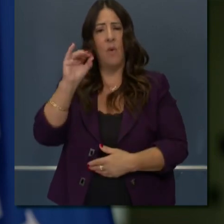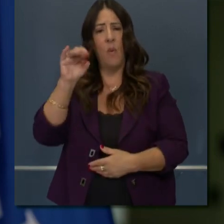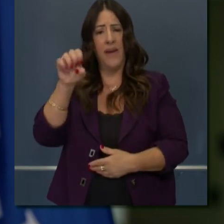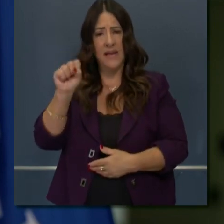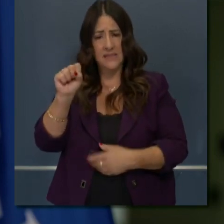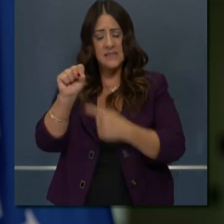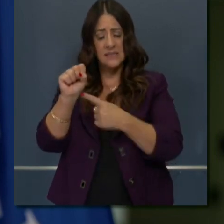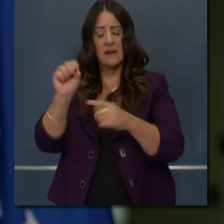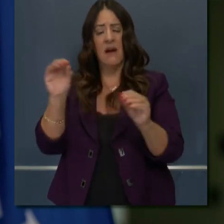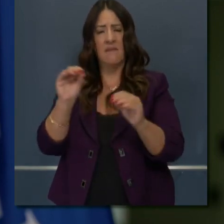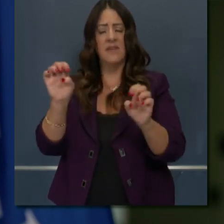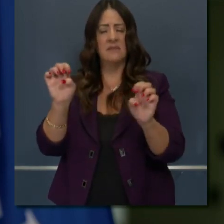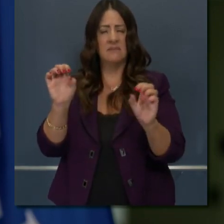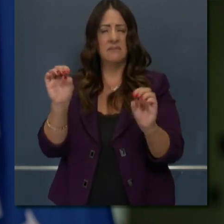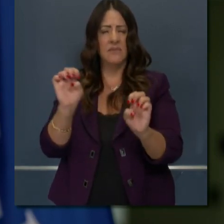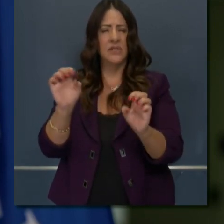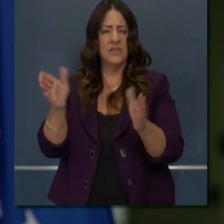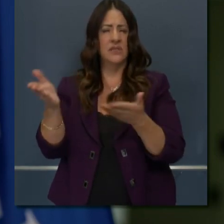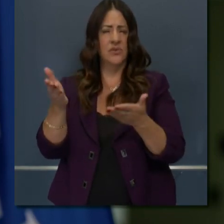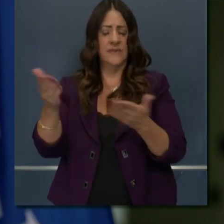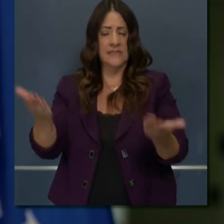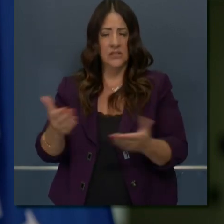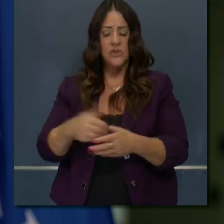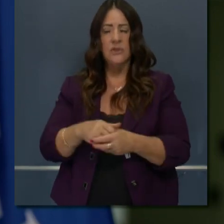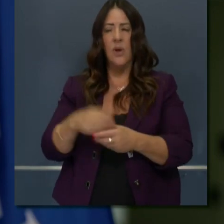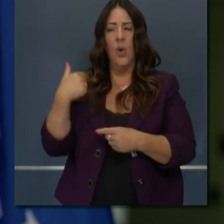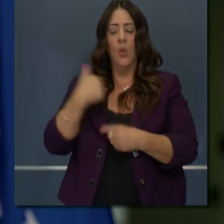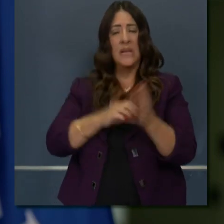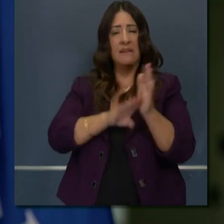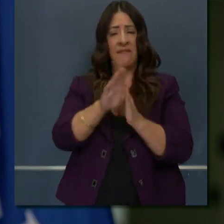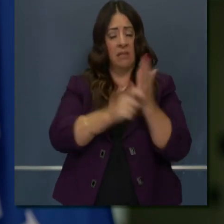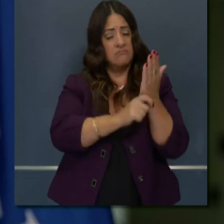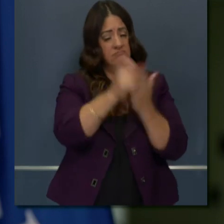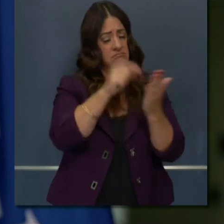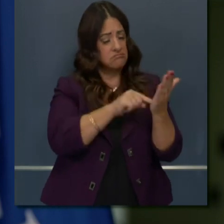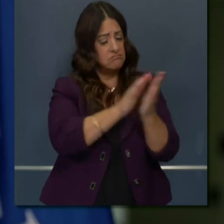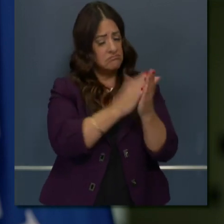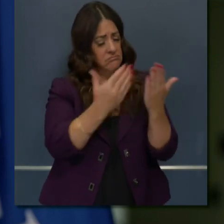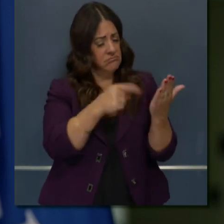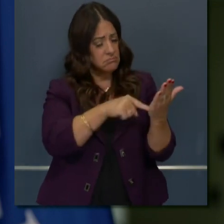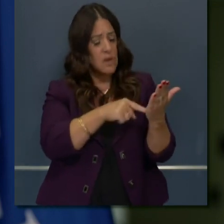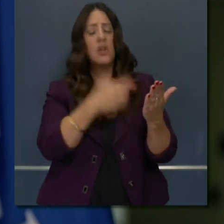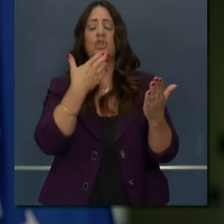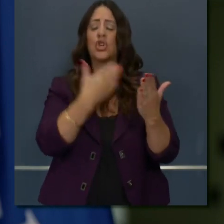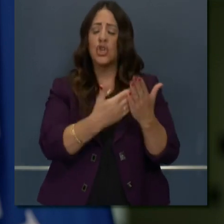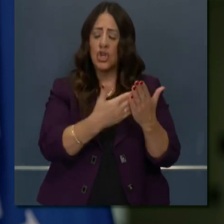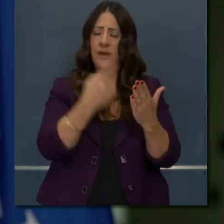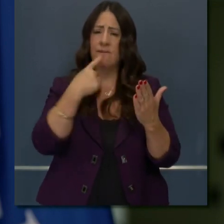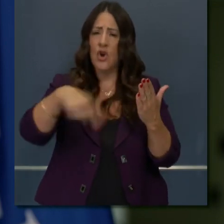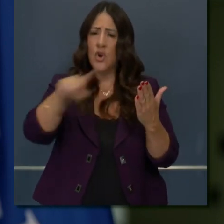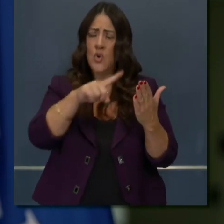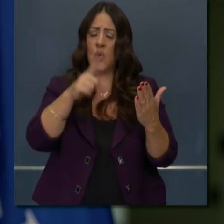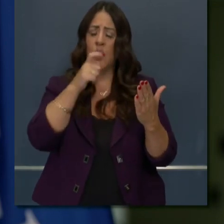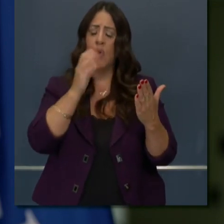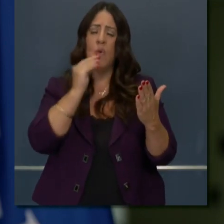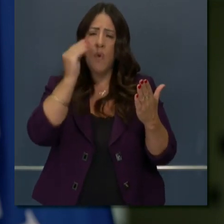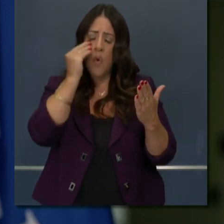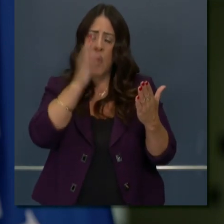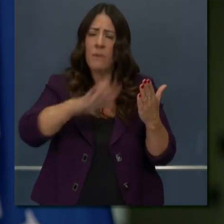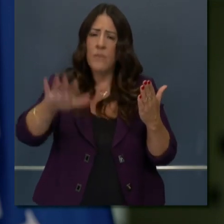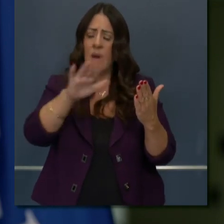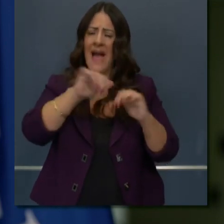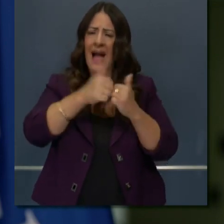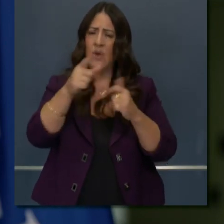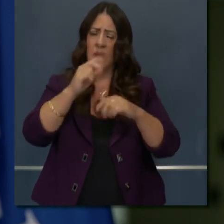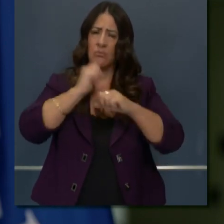publication out, a revised publication. It's the Homeowner's Guide to Earthquake Safety. It's a good read. It will tell you what you need to do to protect